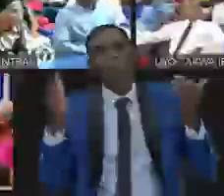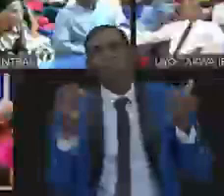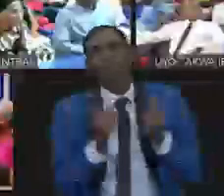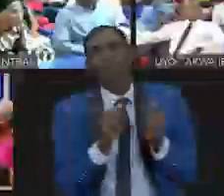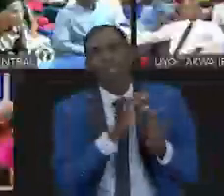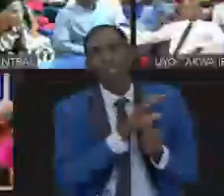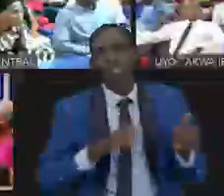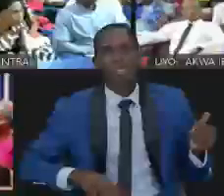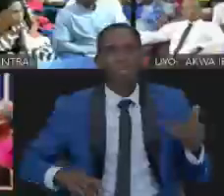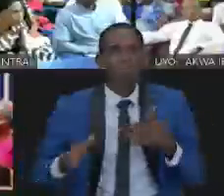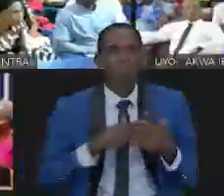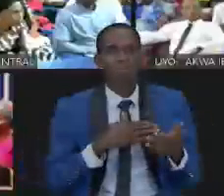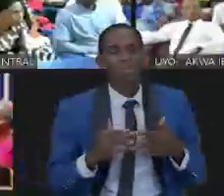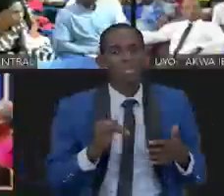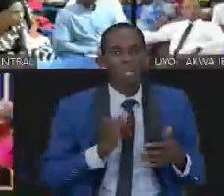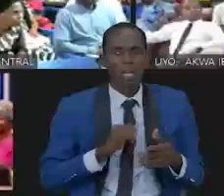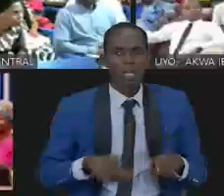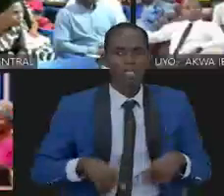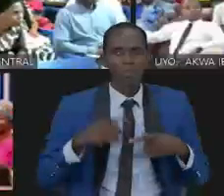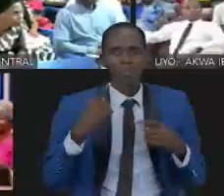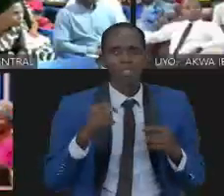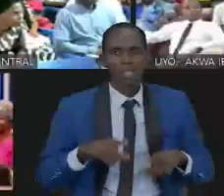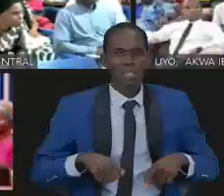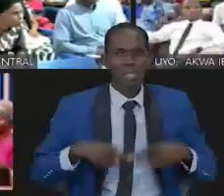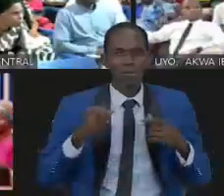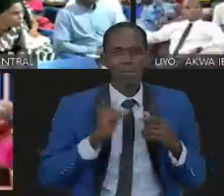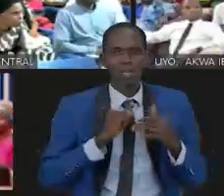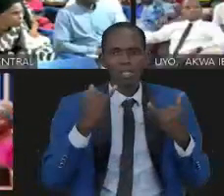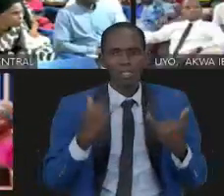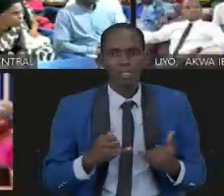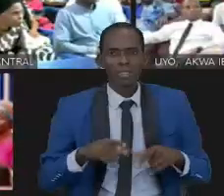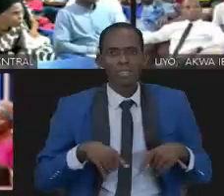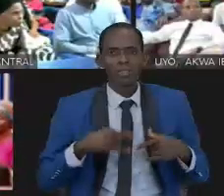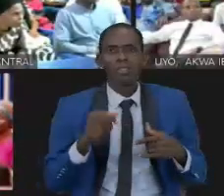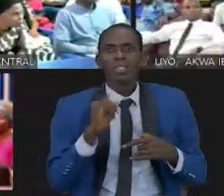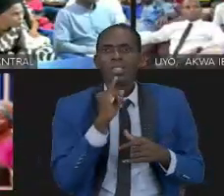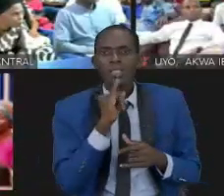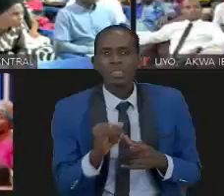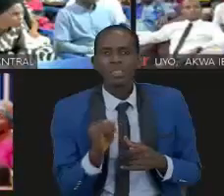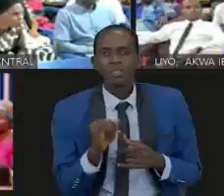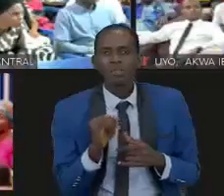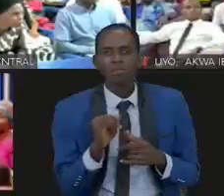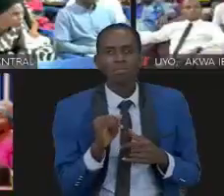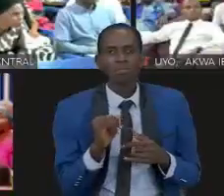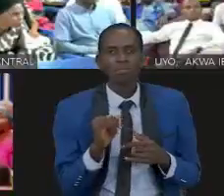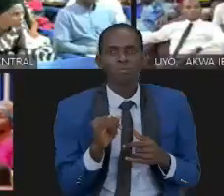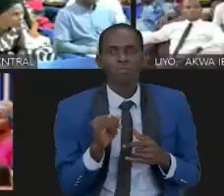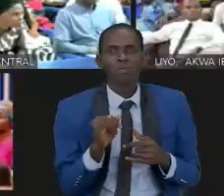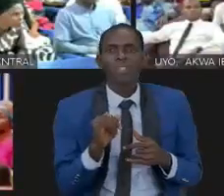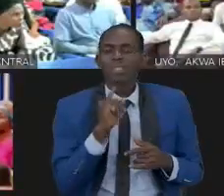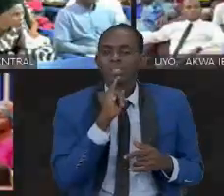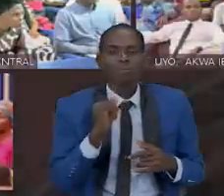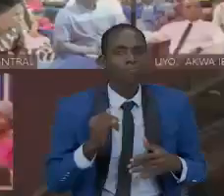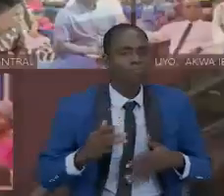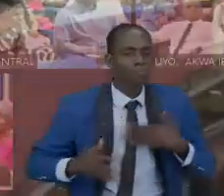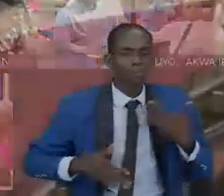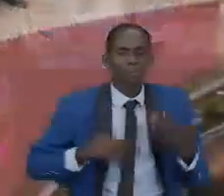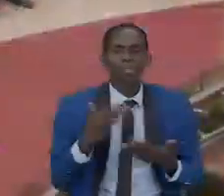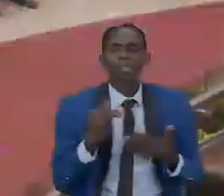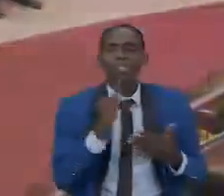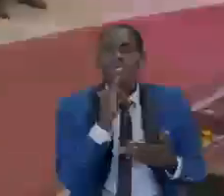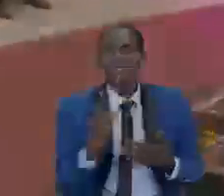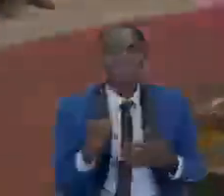I need the life I Live Now is exciting the life I Live Now is productive